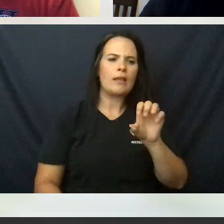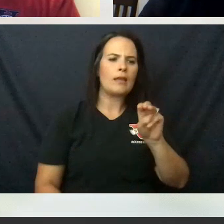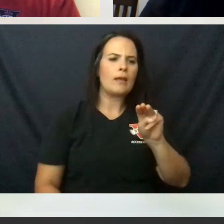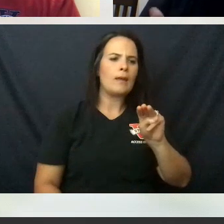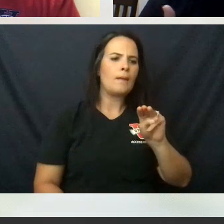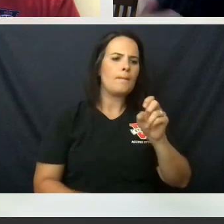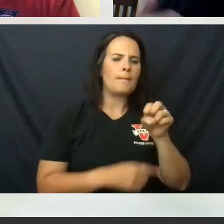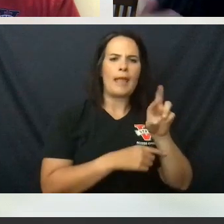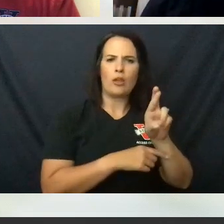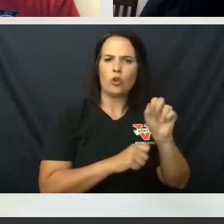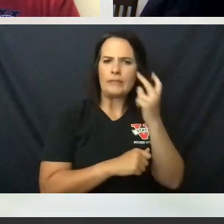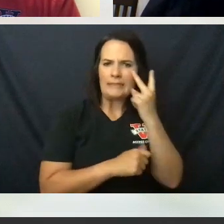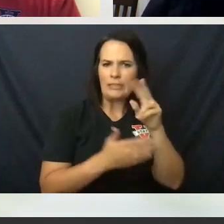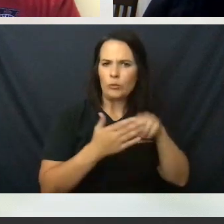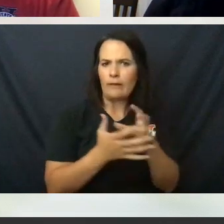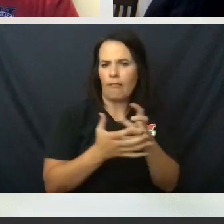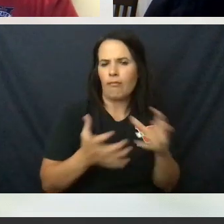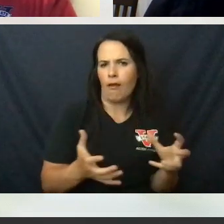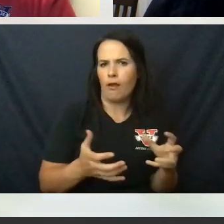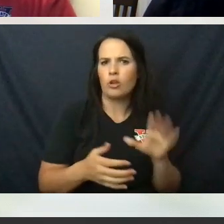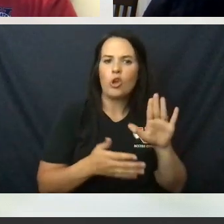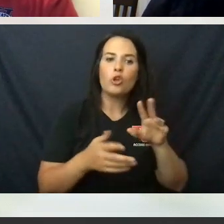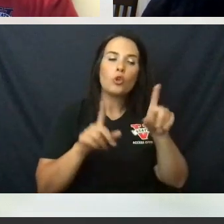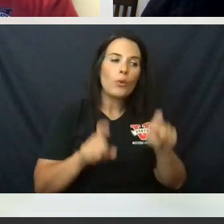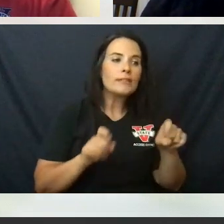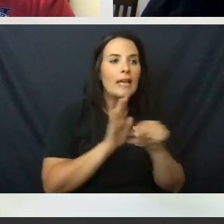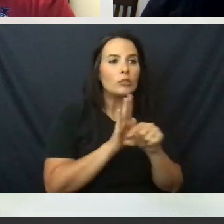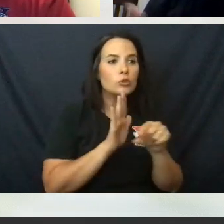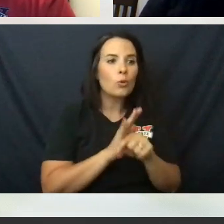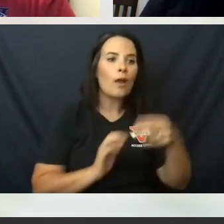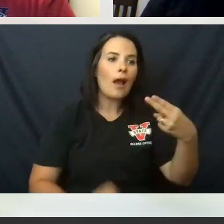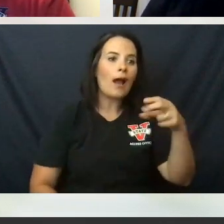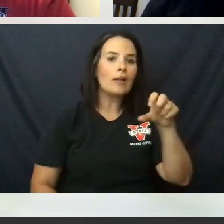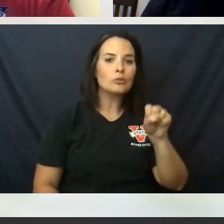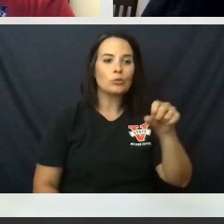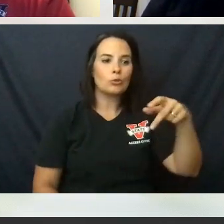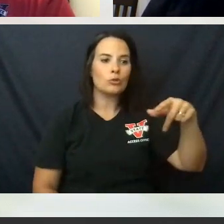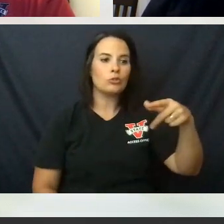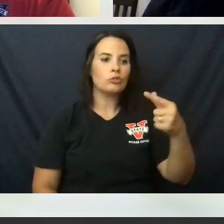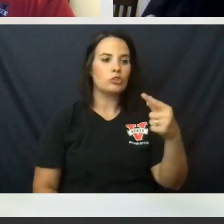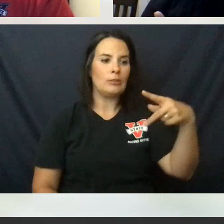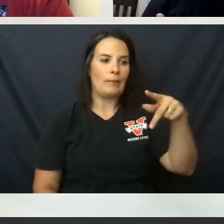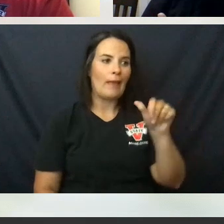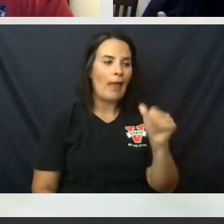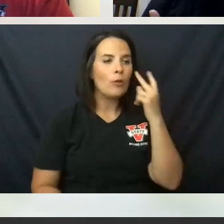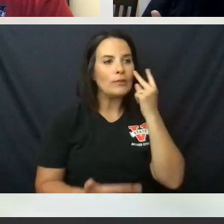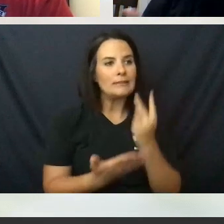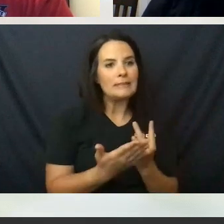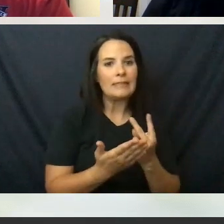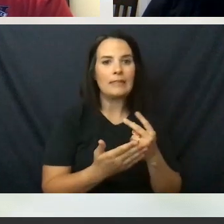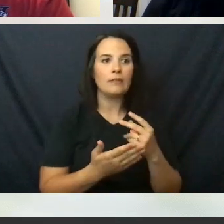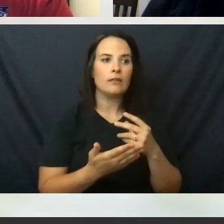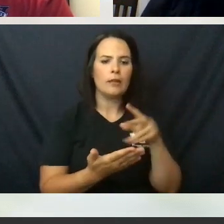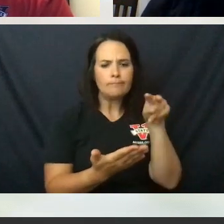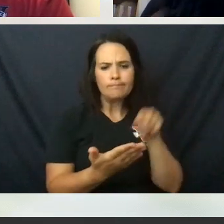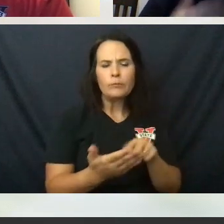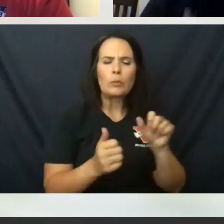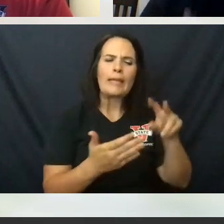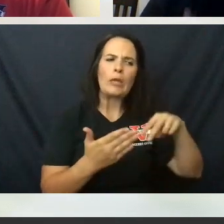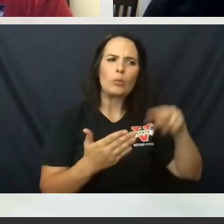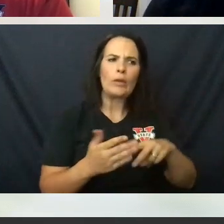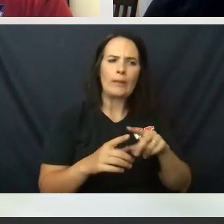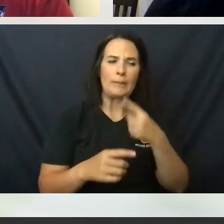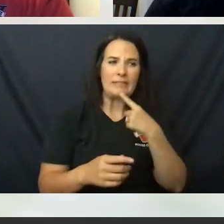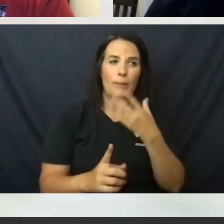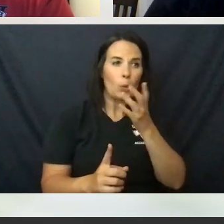many cases we can see your test scores, we can see your high school GPA, we can see some things about you, but it doesn't tell us a lot about who you are. And